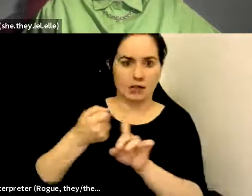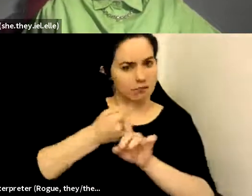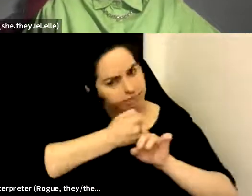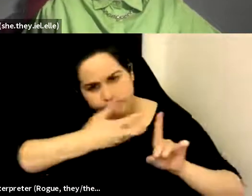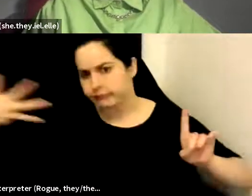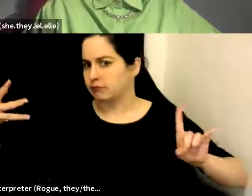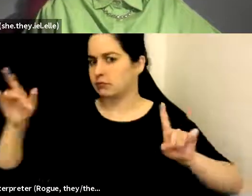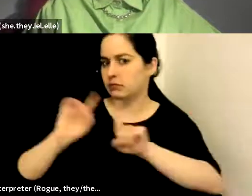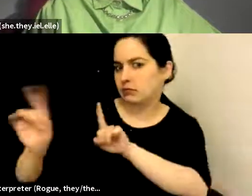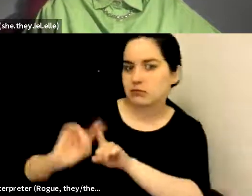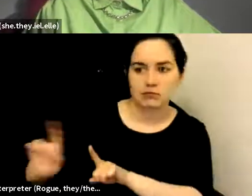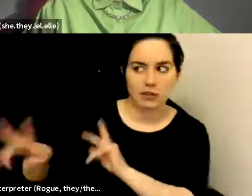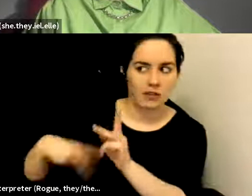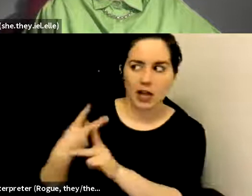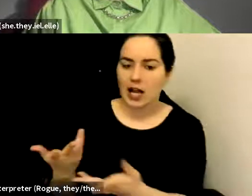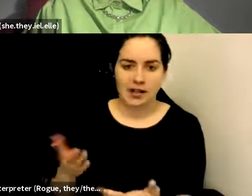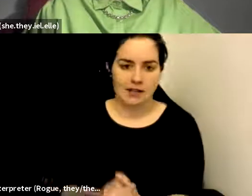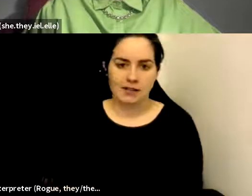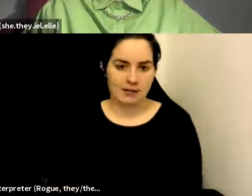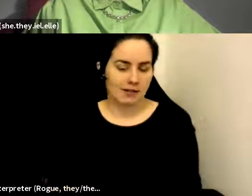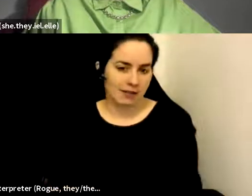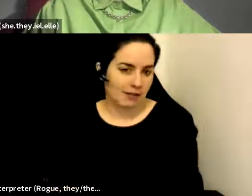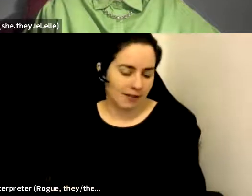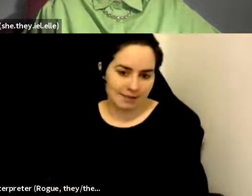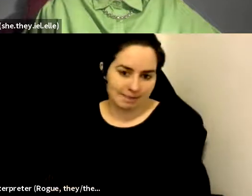mean all kinds of things. And